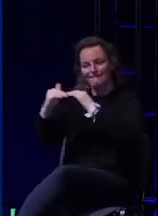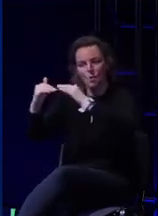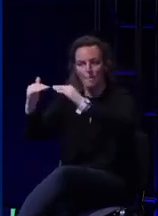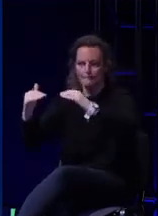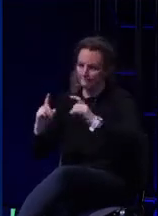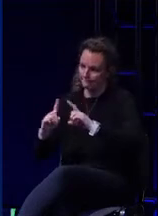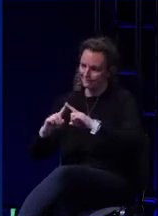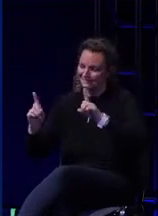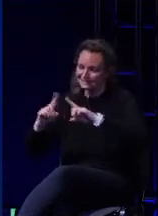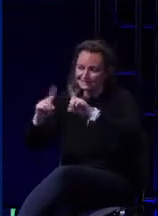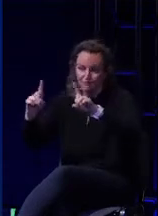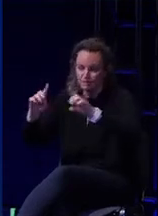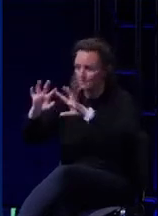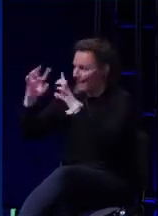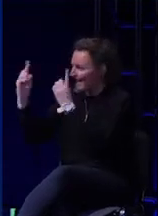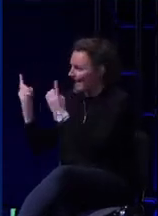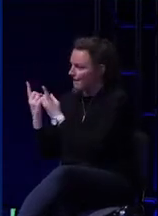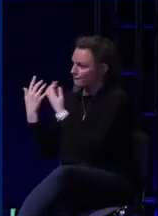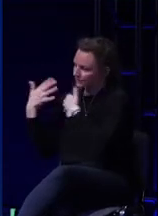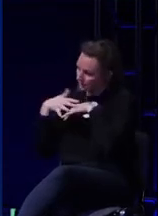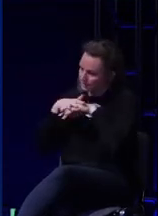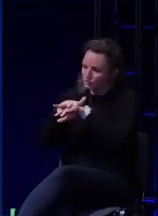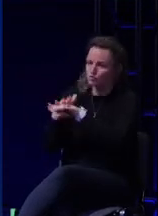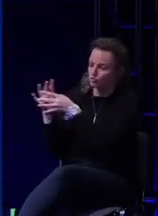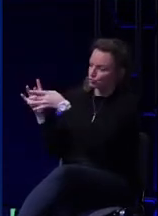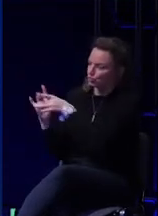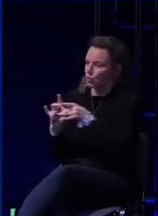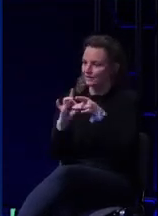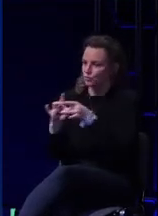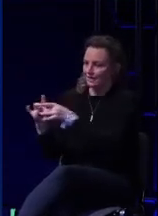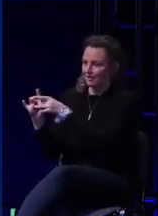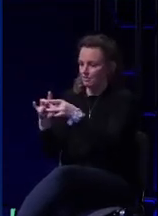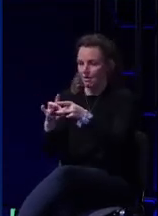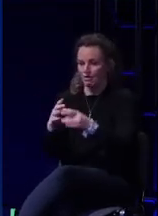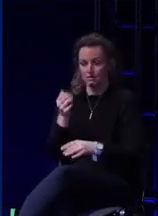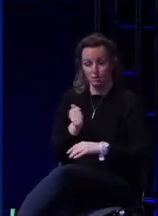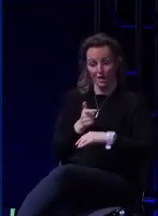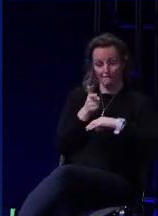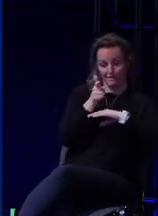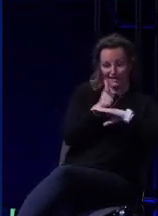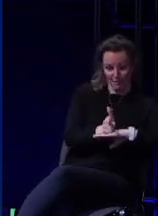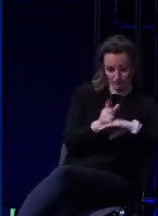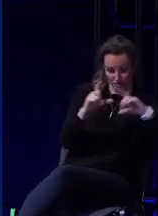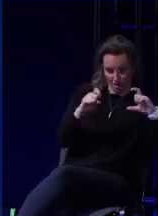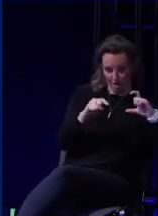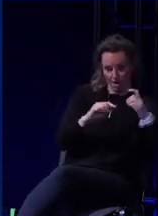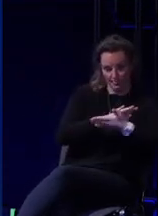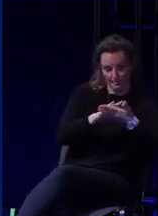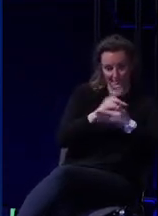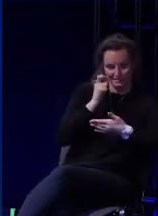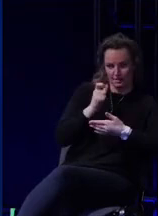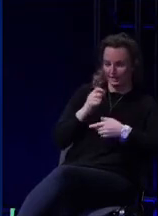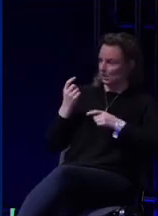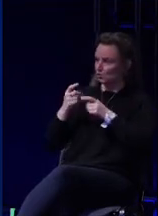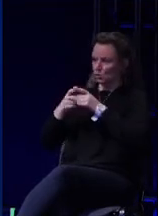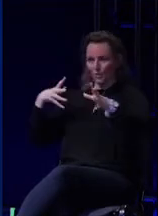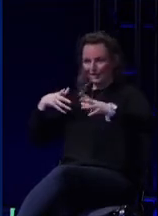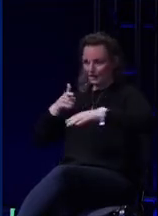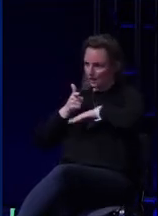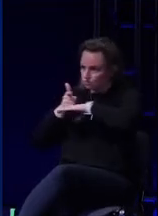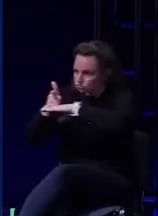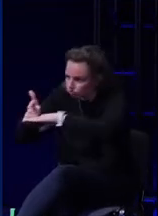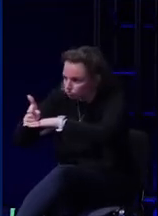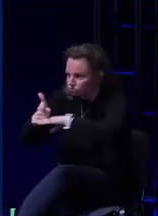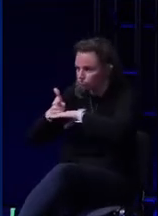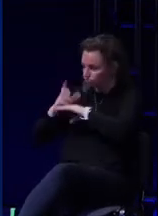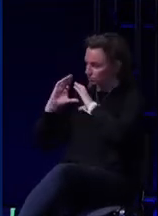is joining together. So I have cameras that are enabling me to move very fast and be quite intimate with